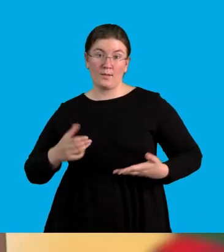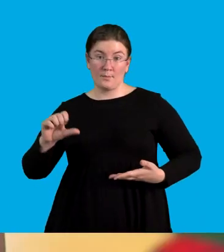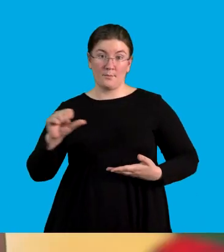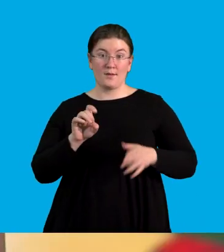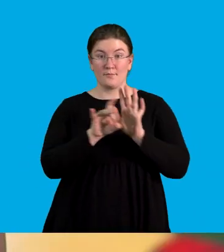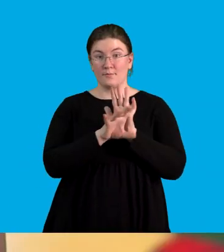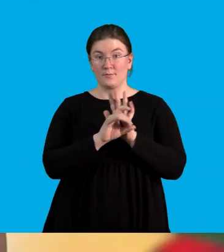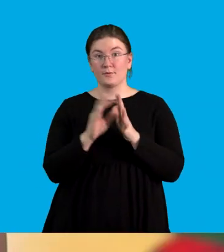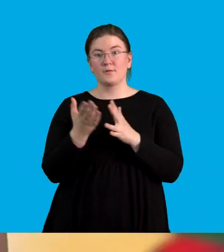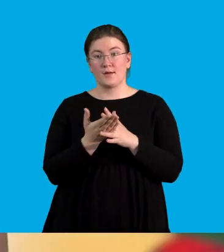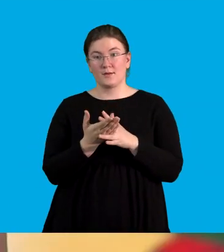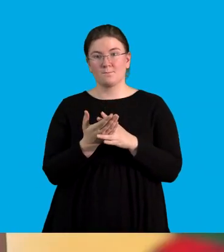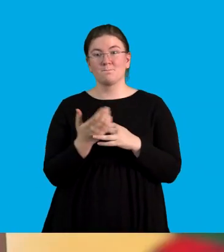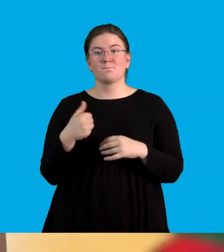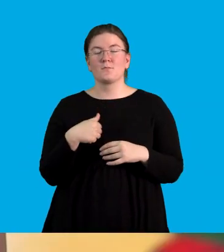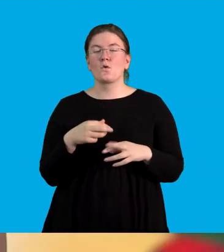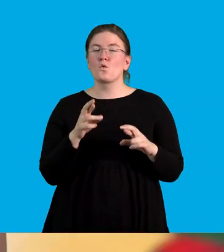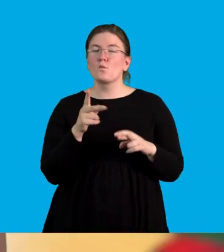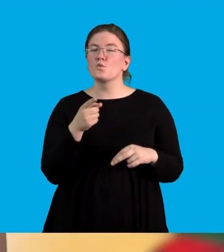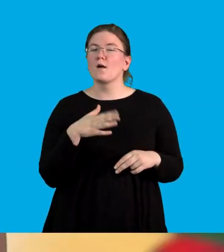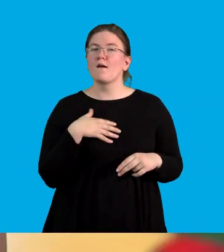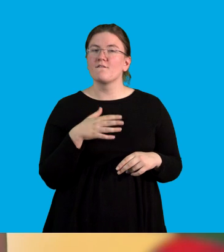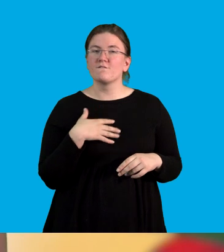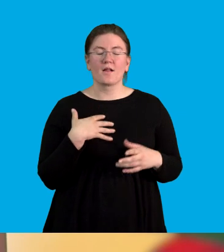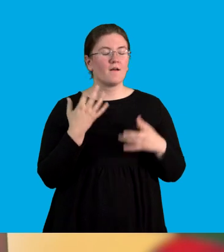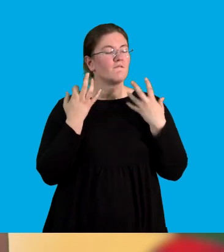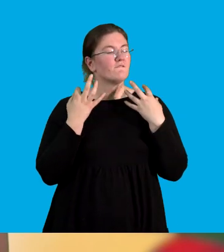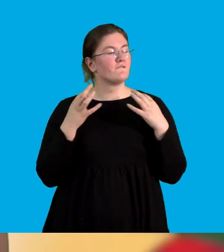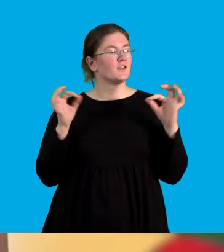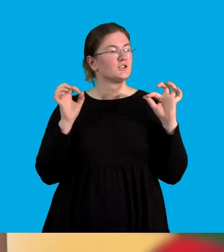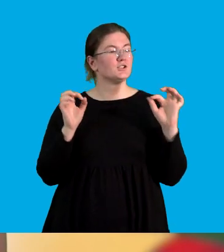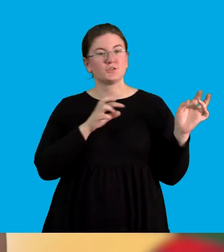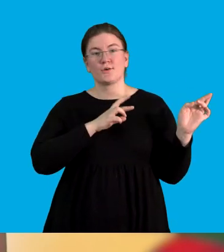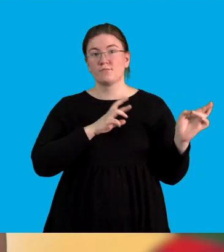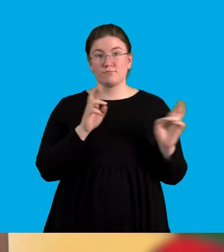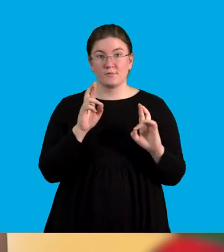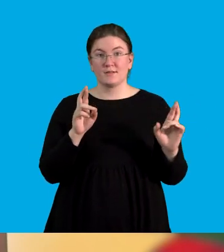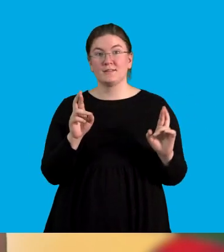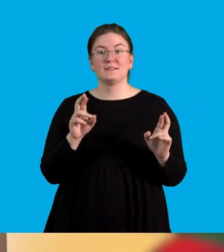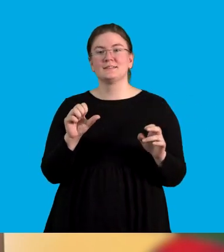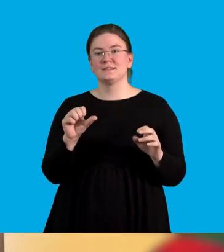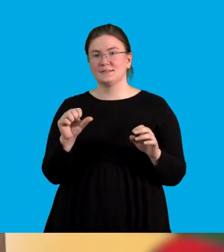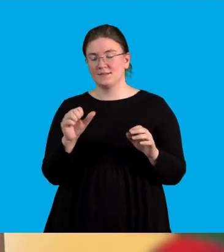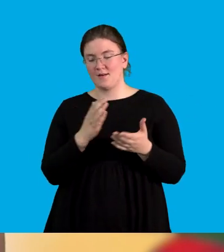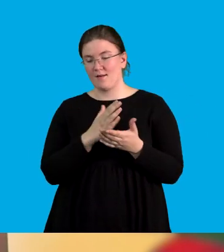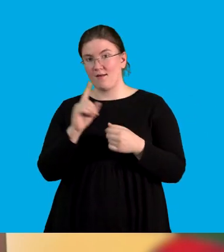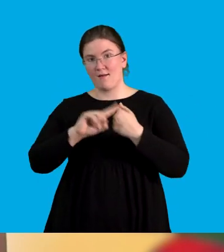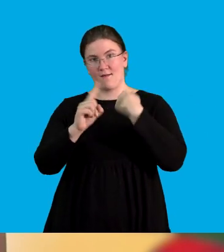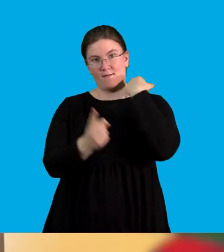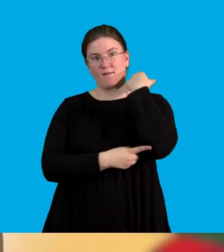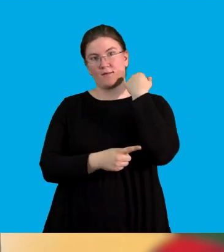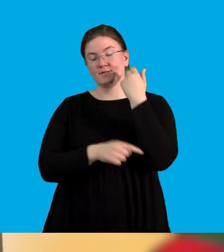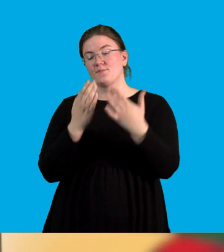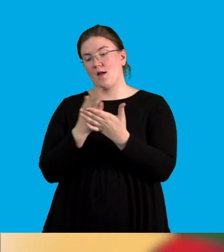Welcome back from that ad break. I hope that you are feeling refreshed and are ready to continue with the last part of